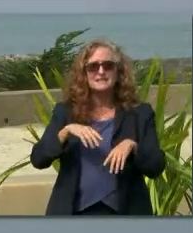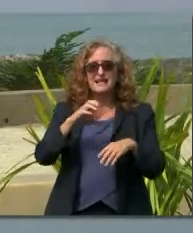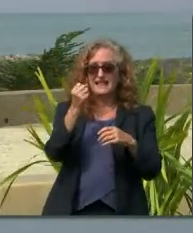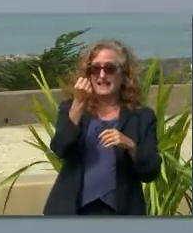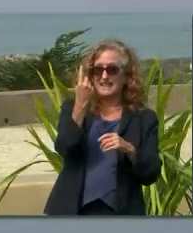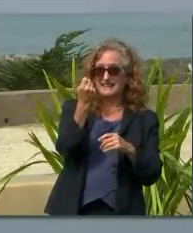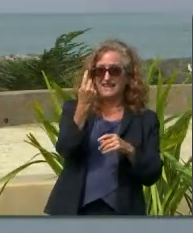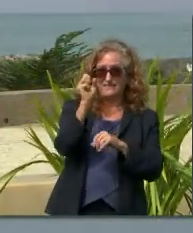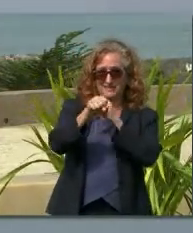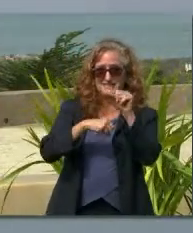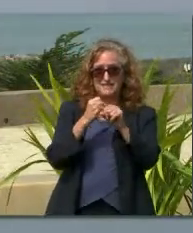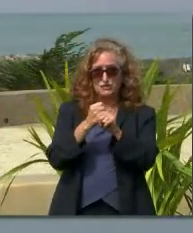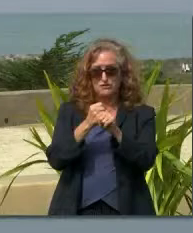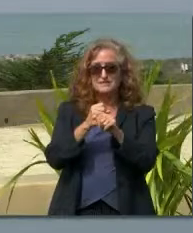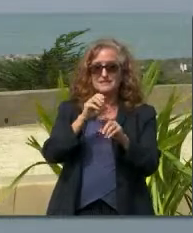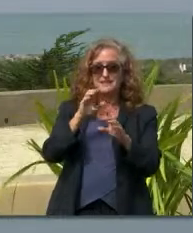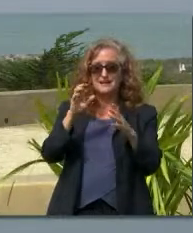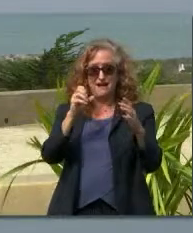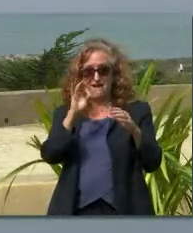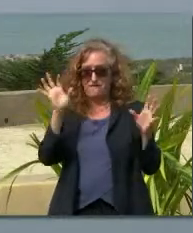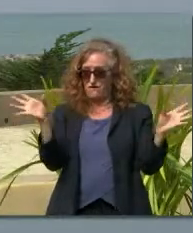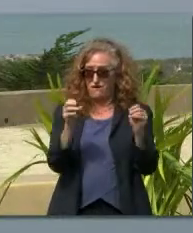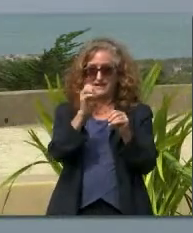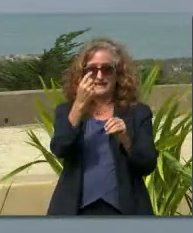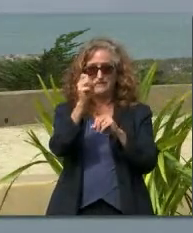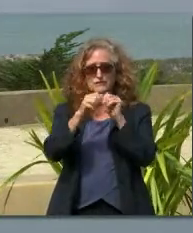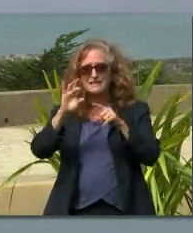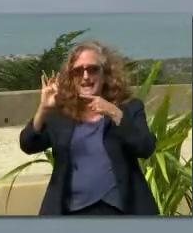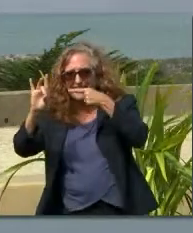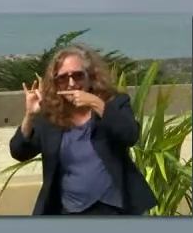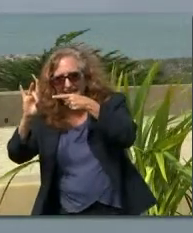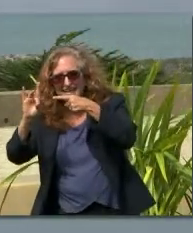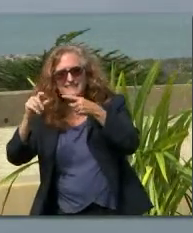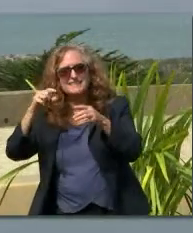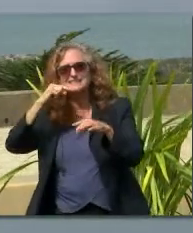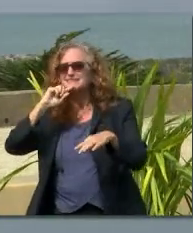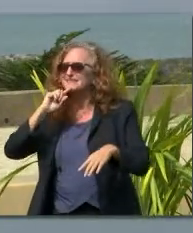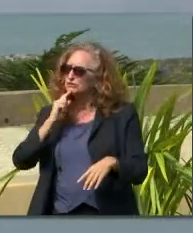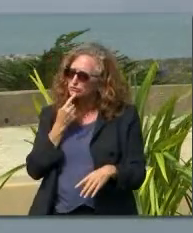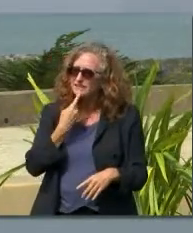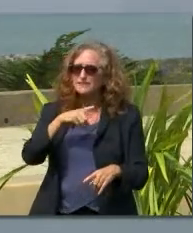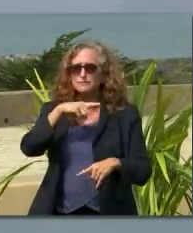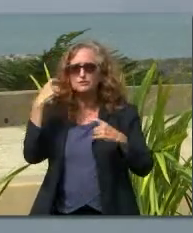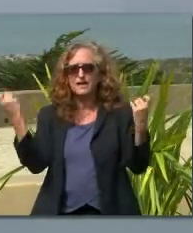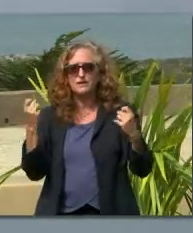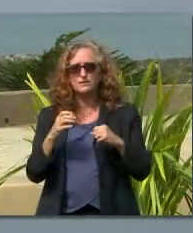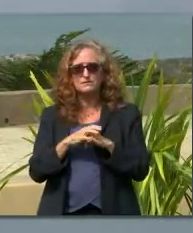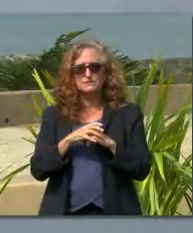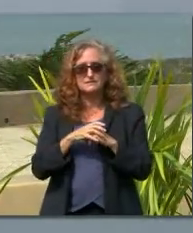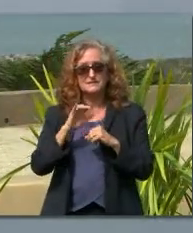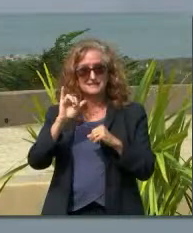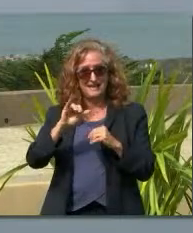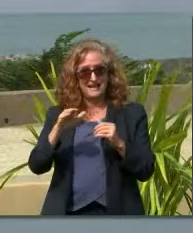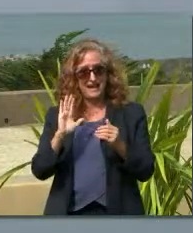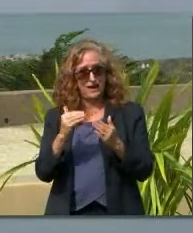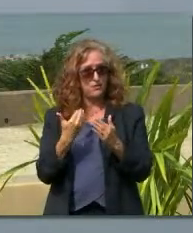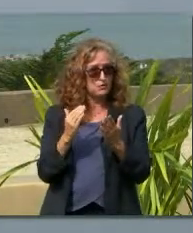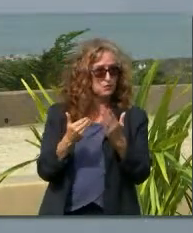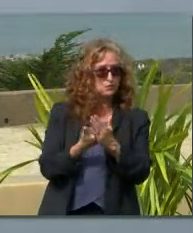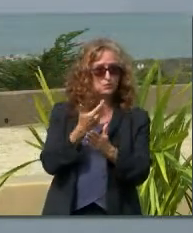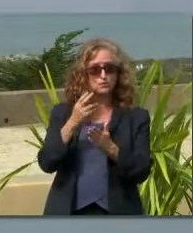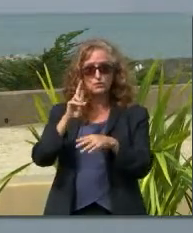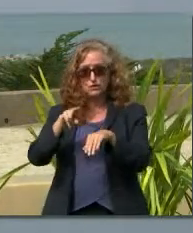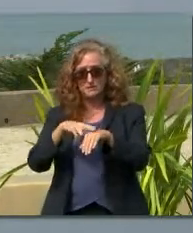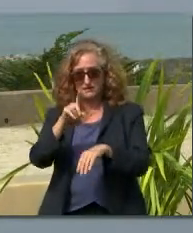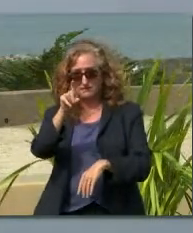11 years we've been in extreme drought. 8 out of 11 years. So is that the exception or is that the new normal? So we